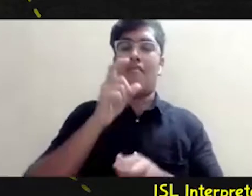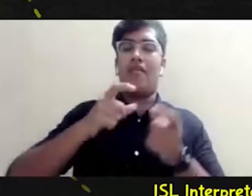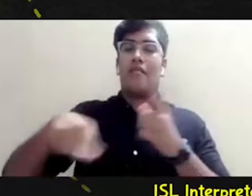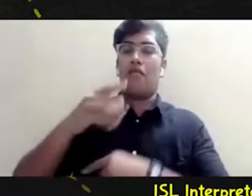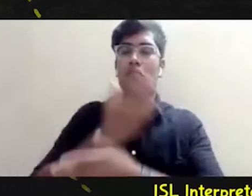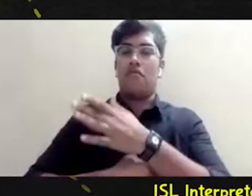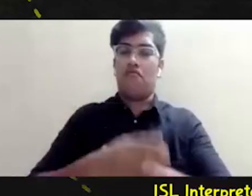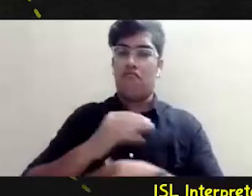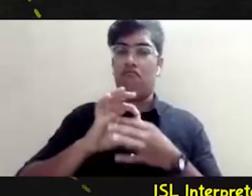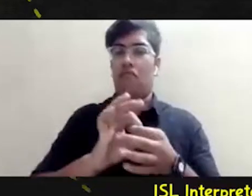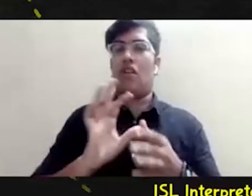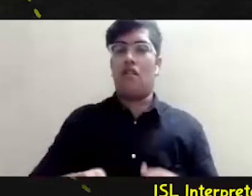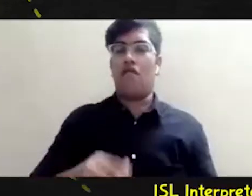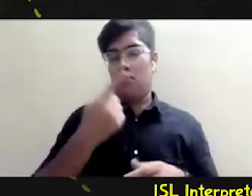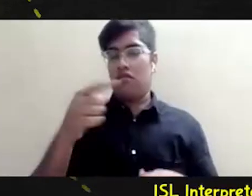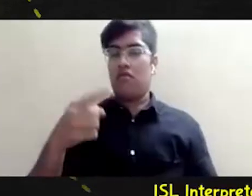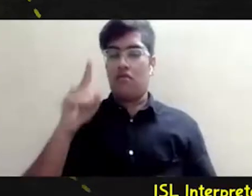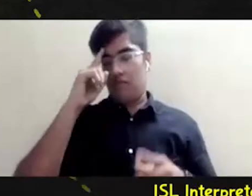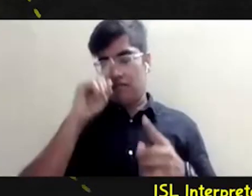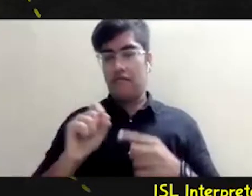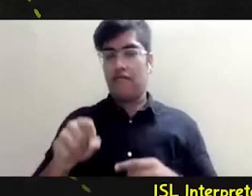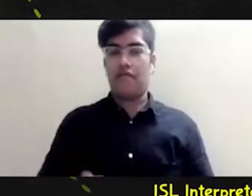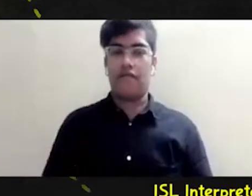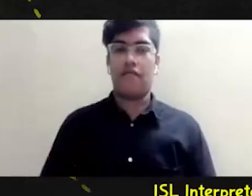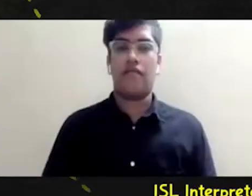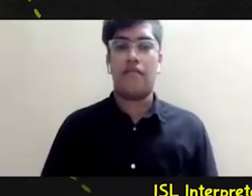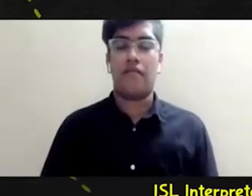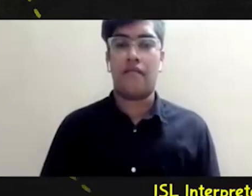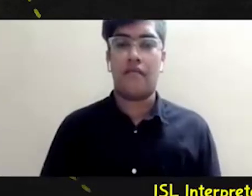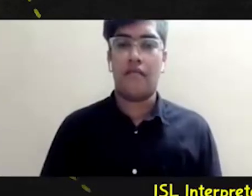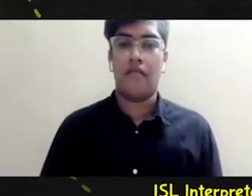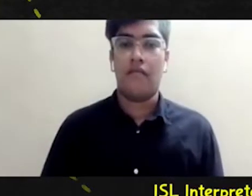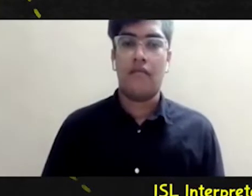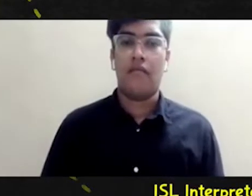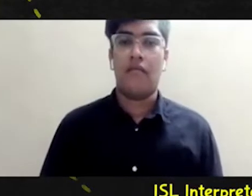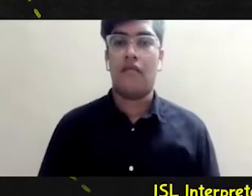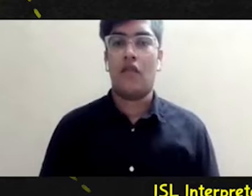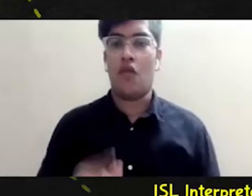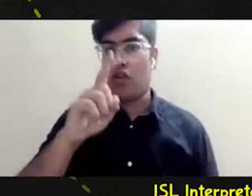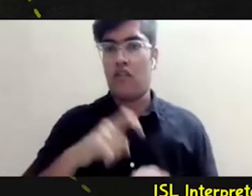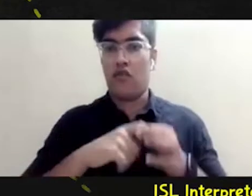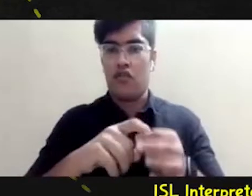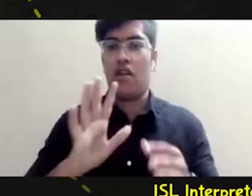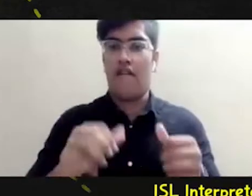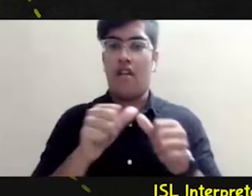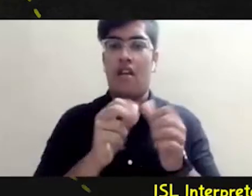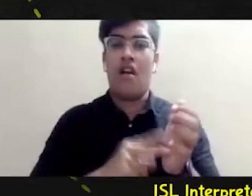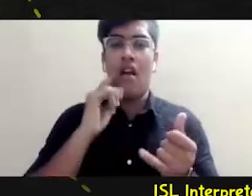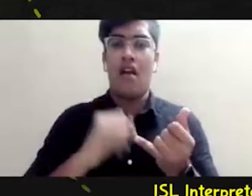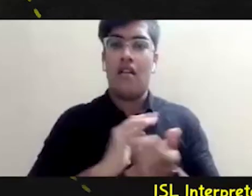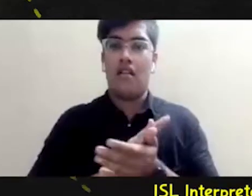Yeah, rightly. Anish, you have one question for Anish to explore.